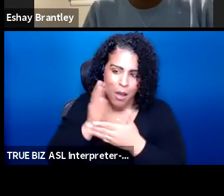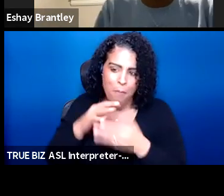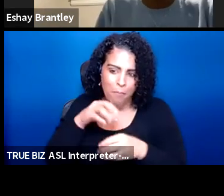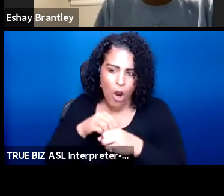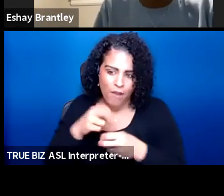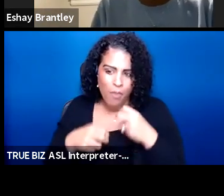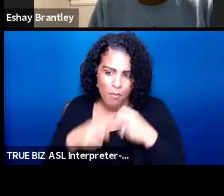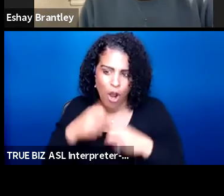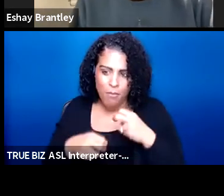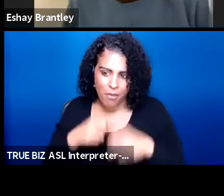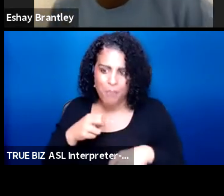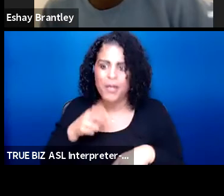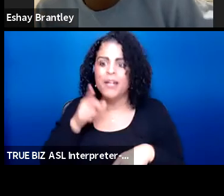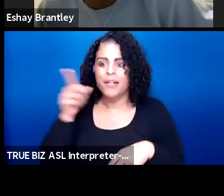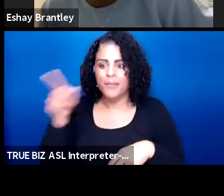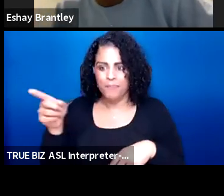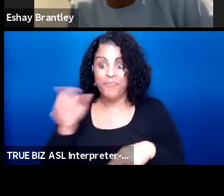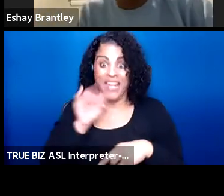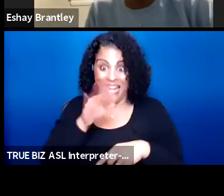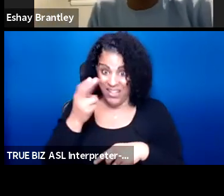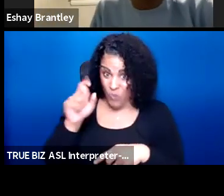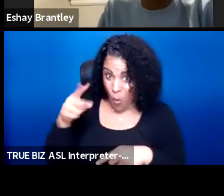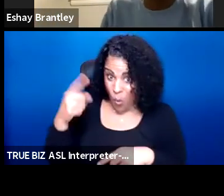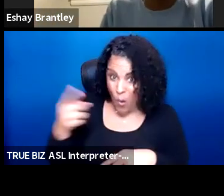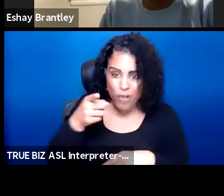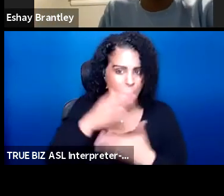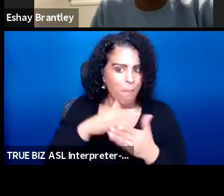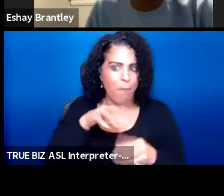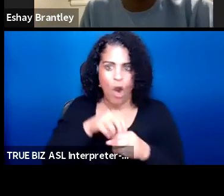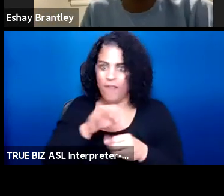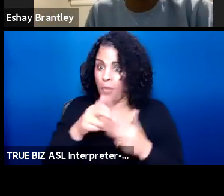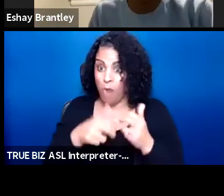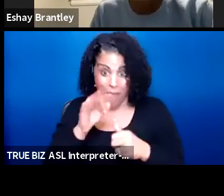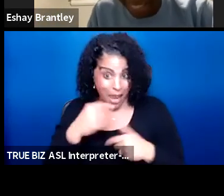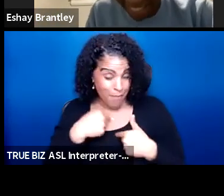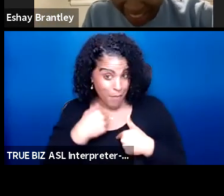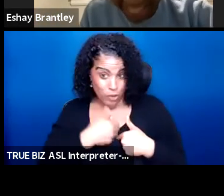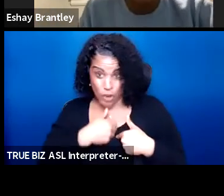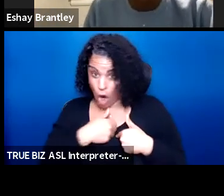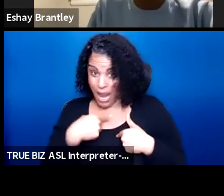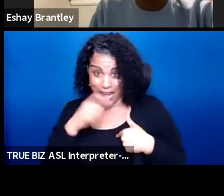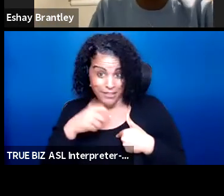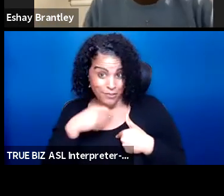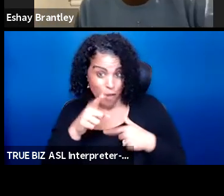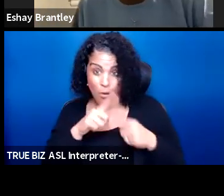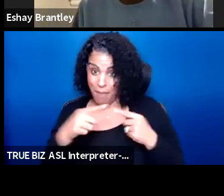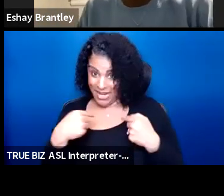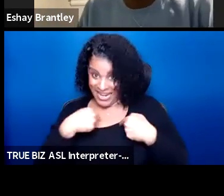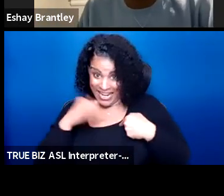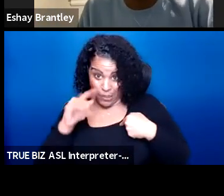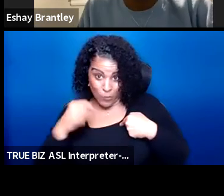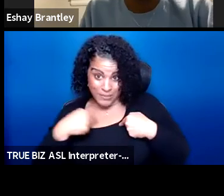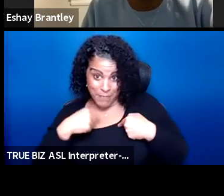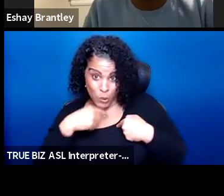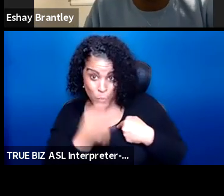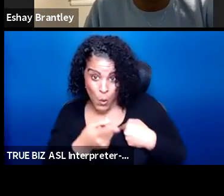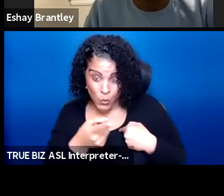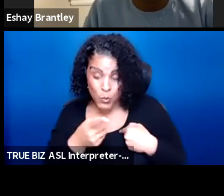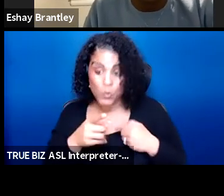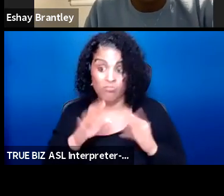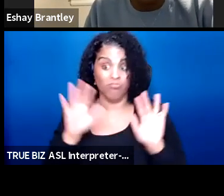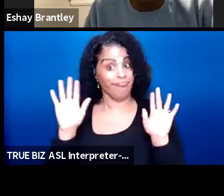like, Asian best friend, you are part of the problem. I'm sorry, somebody had to tell you. If it was me, oh well. And so, yeah, it's